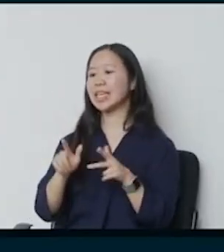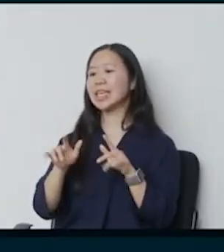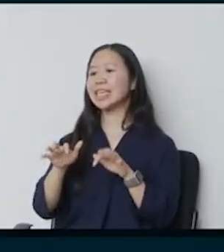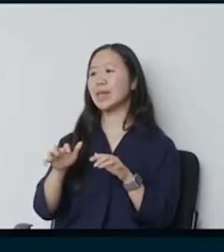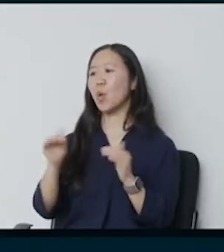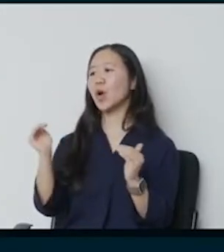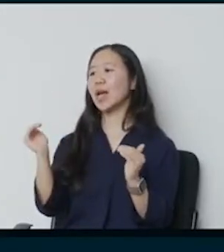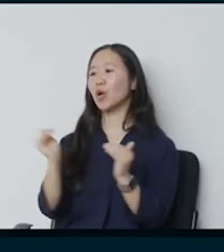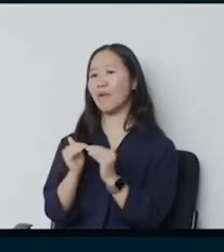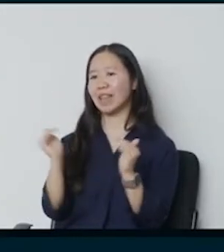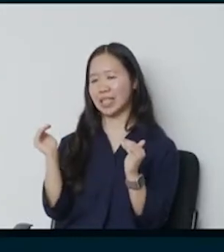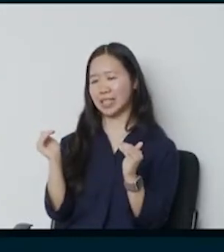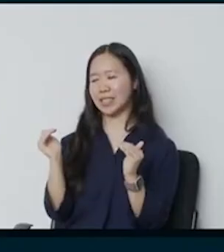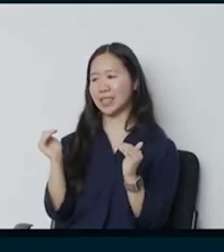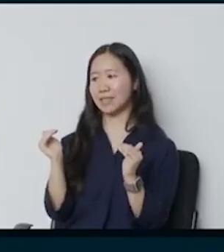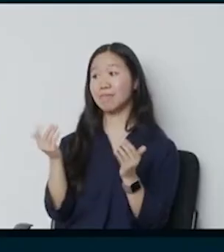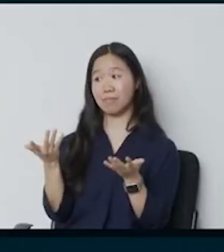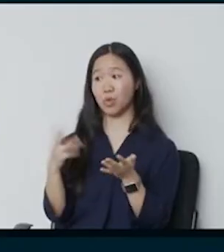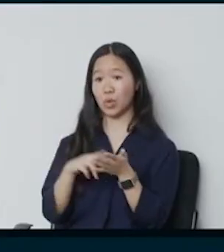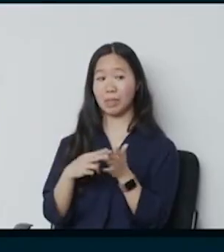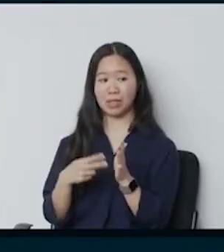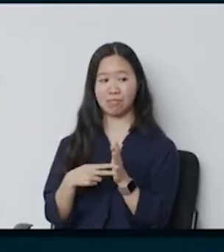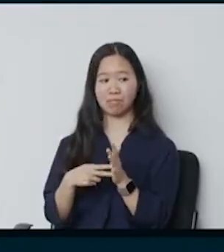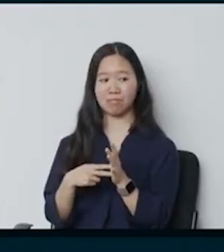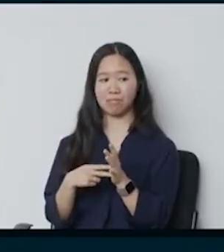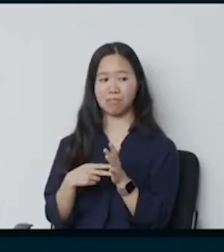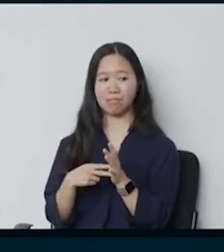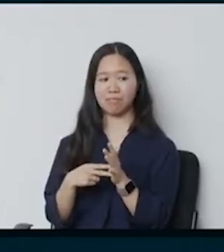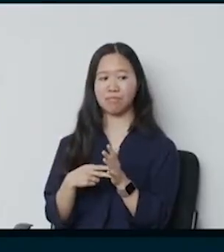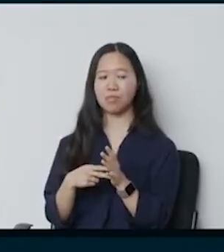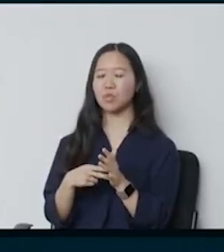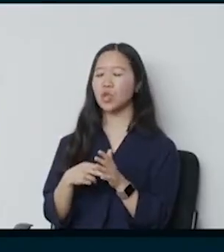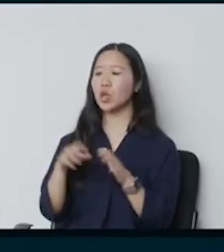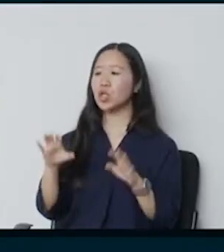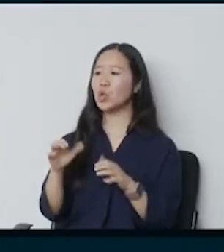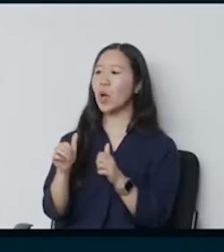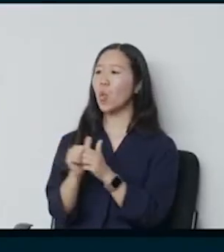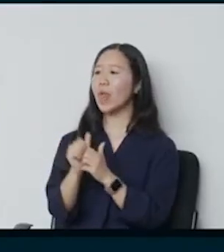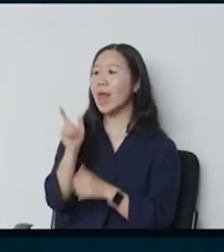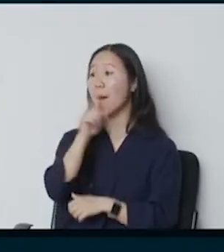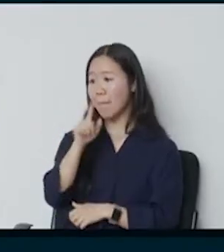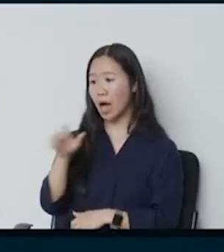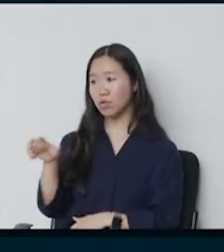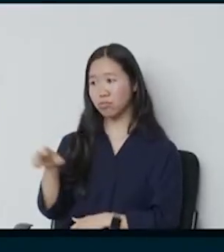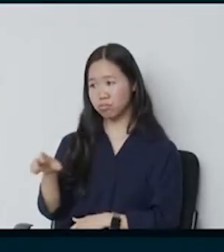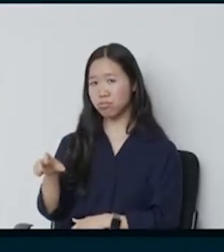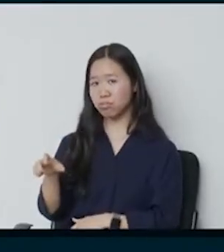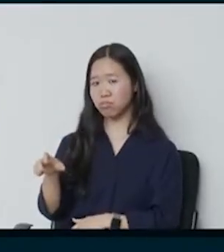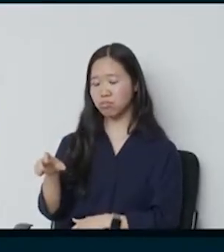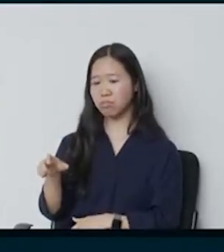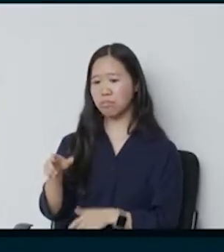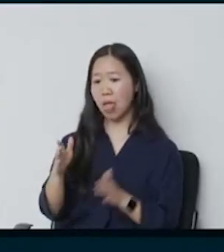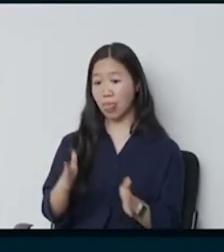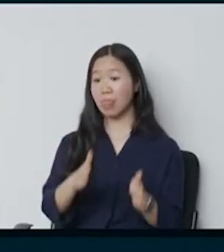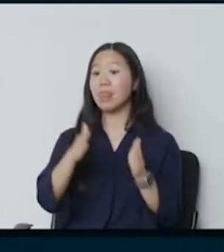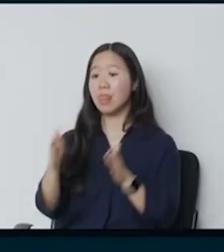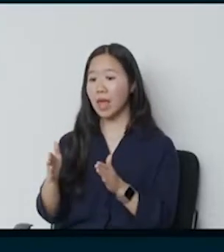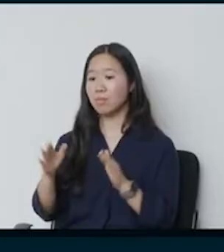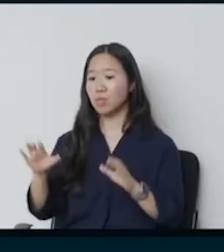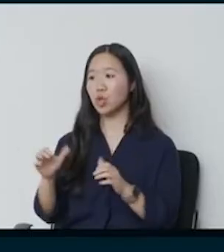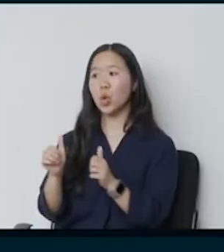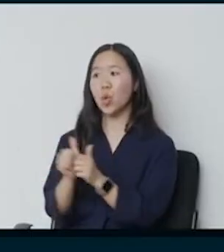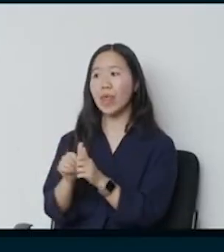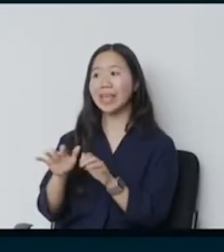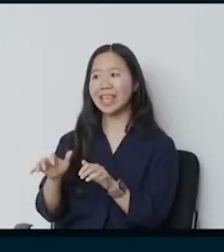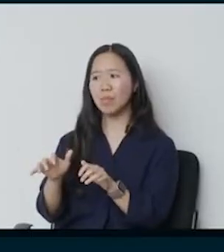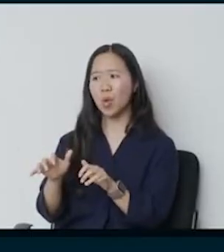Keyboard equivalence. And here's what I mean by that. Do it with a mouse, and now do it with a keyboard.